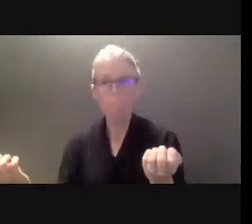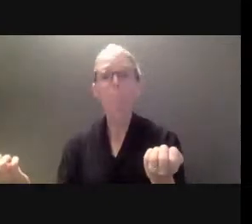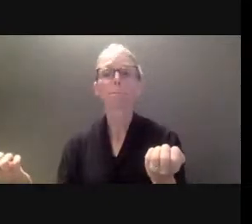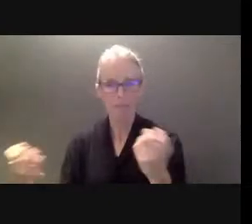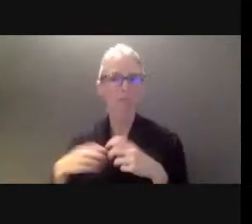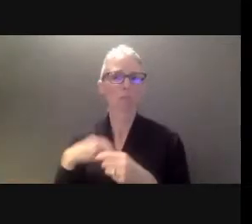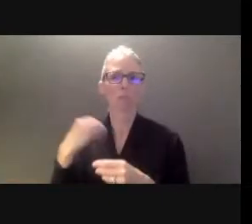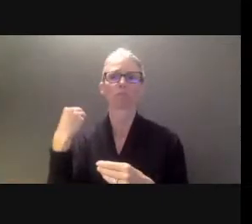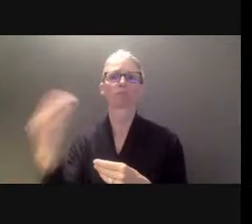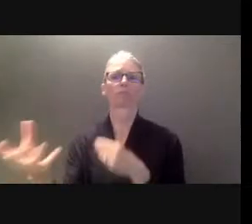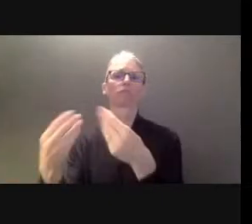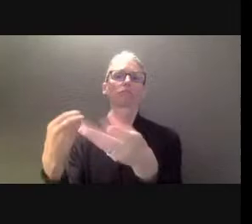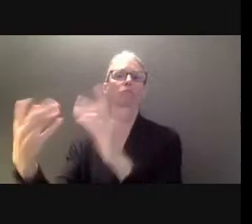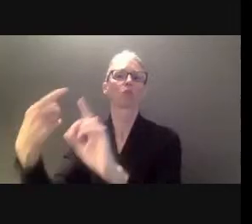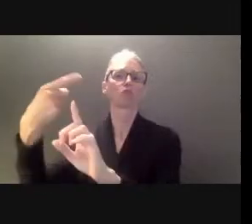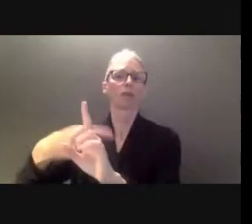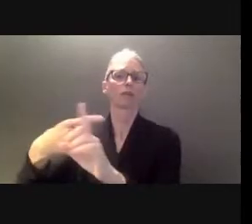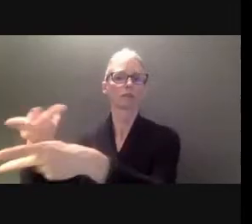disabilities.